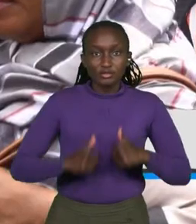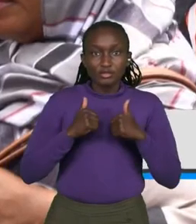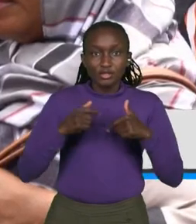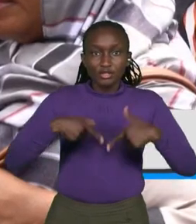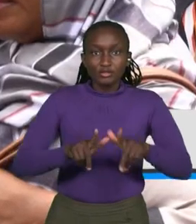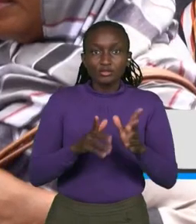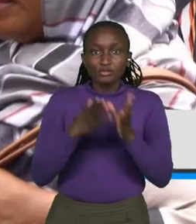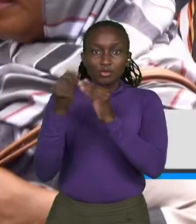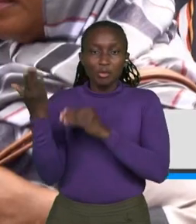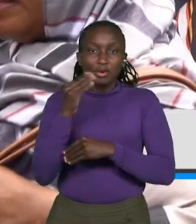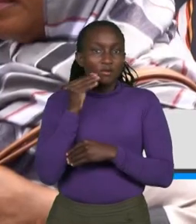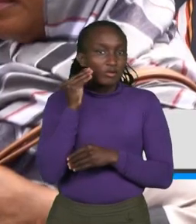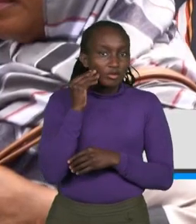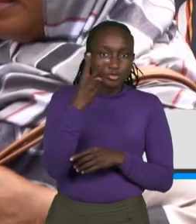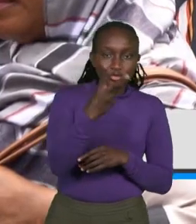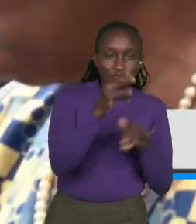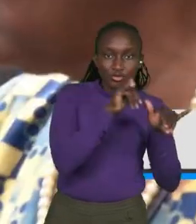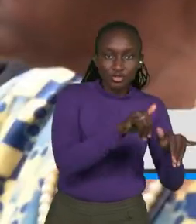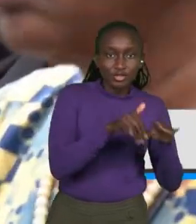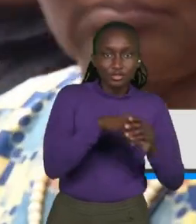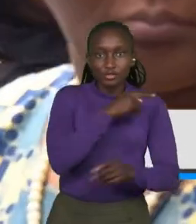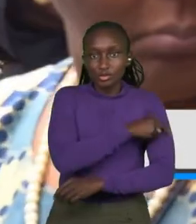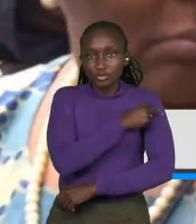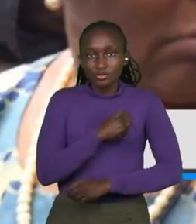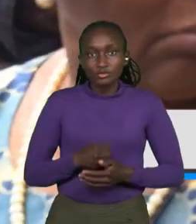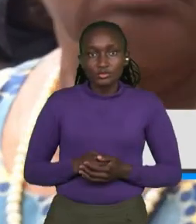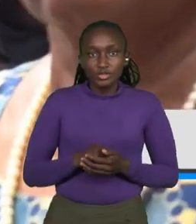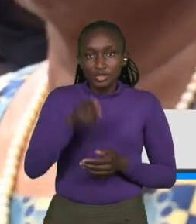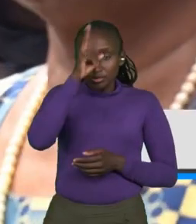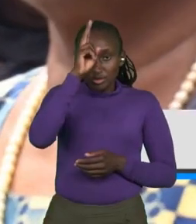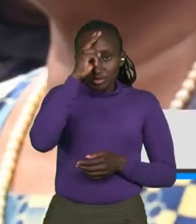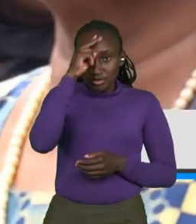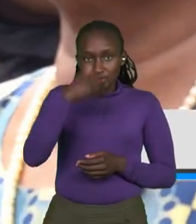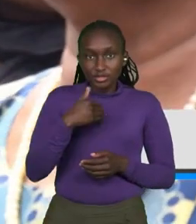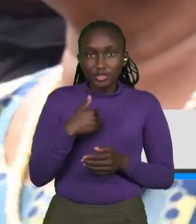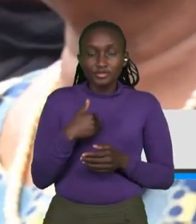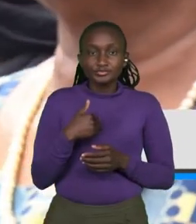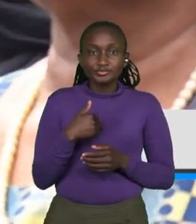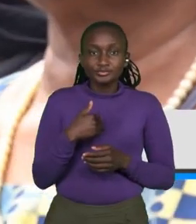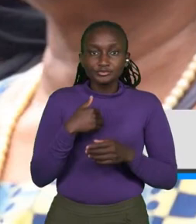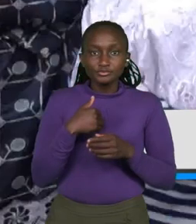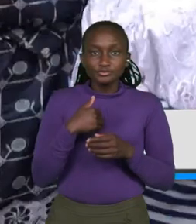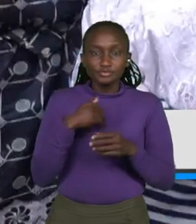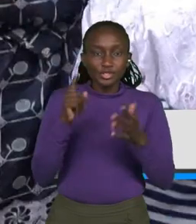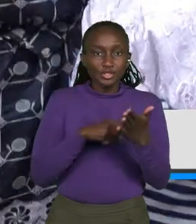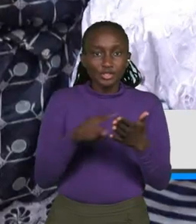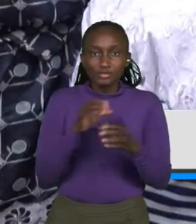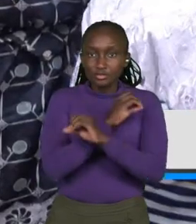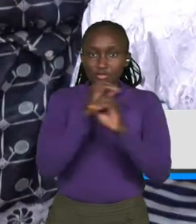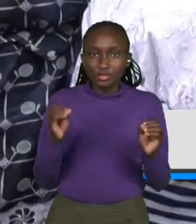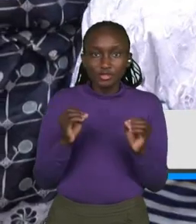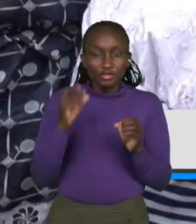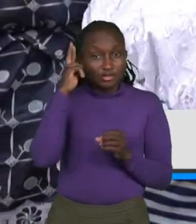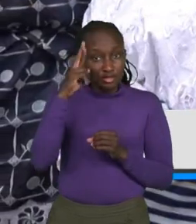allowed to return home. Two remained in hospital. Police have not ruled out any possibility as to the cause of